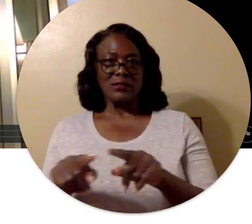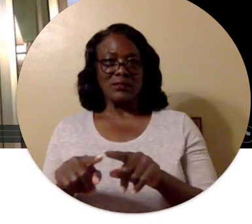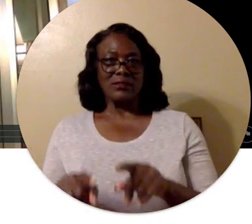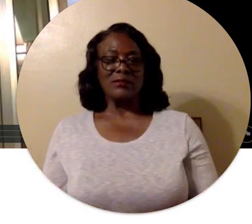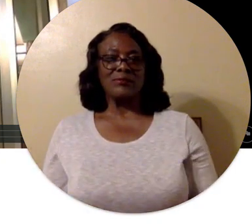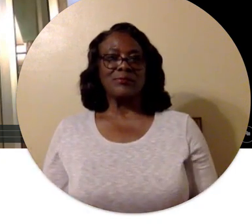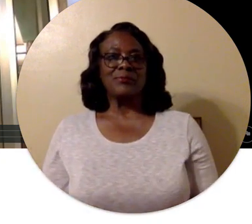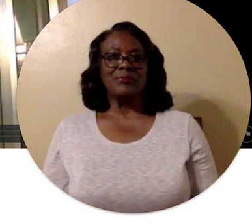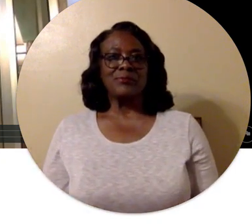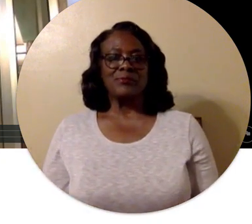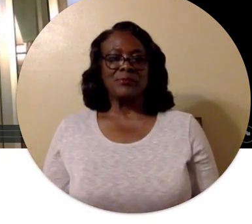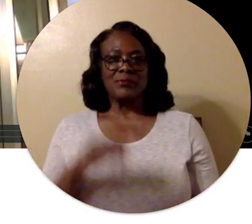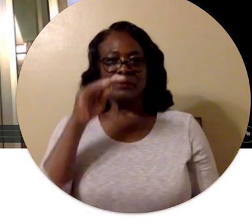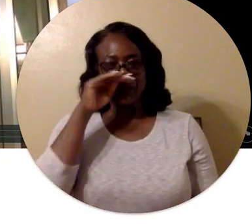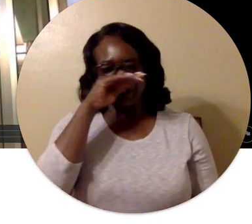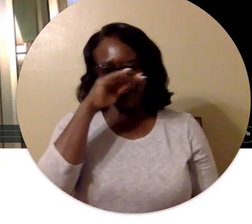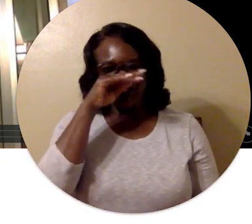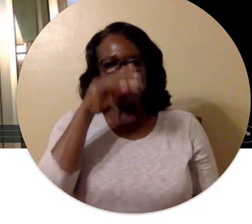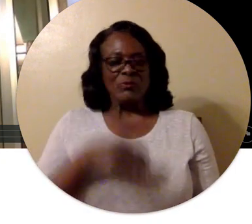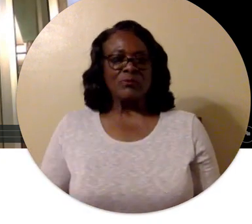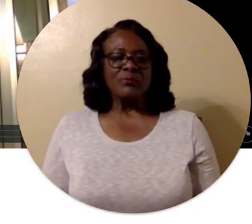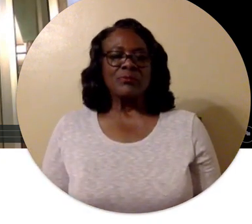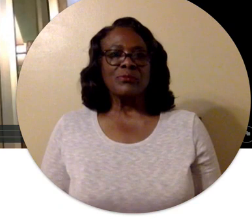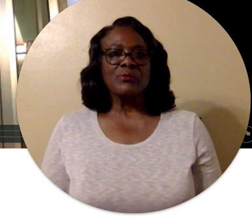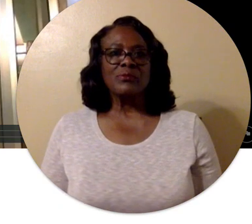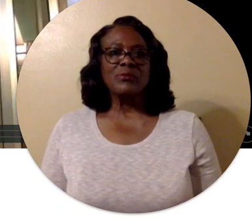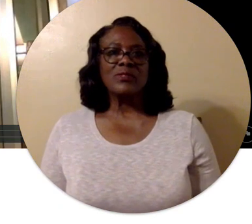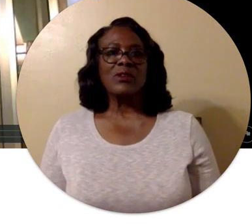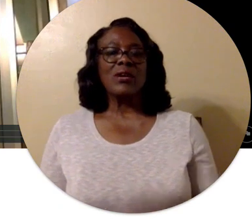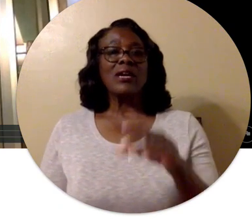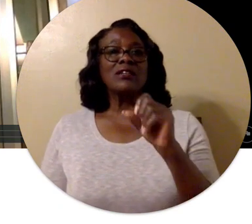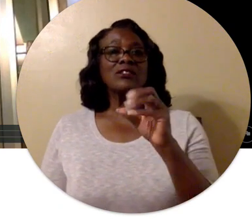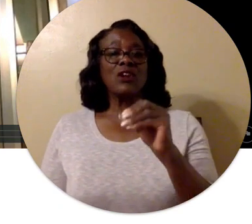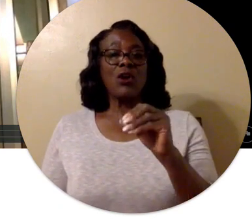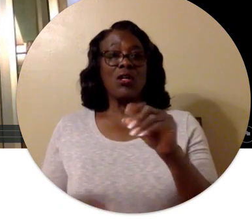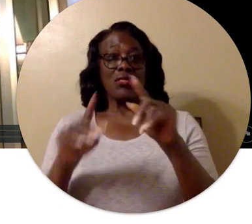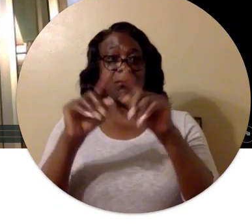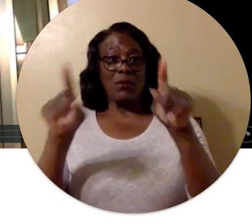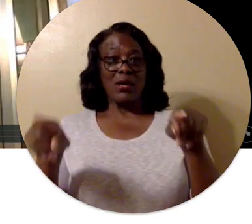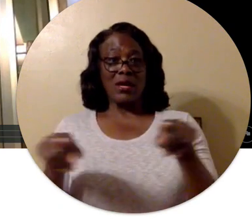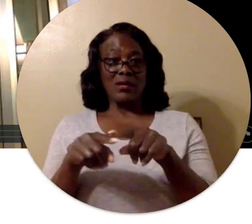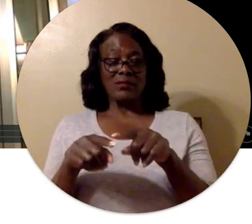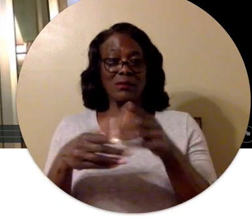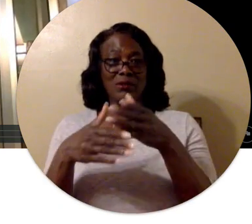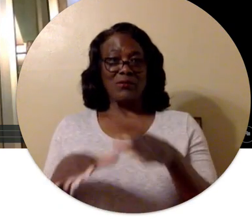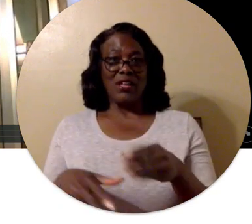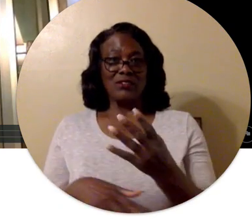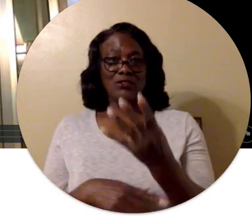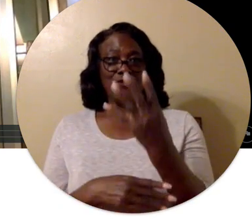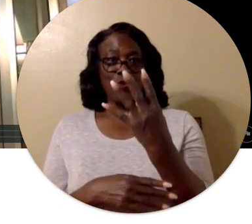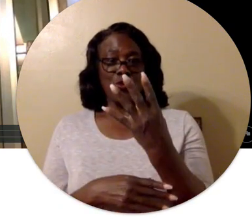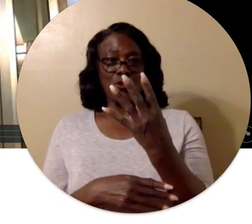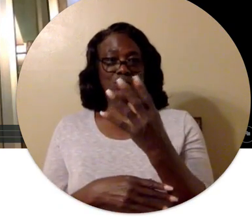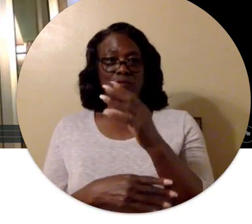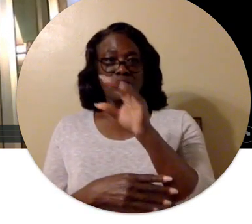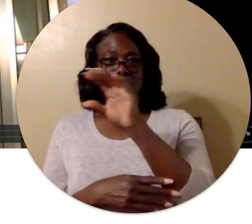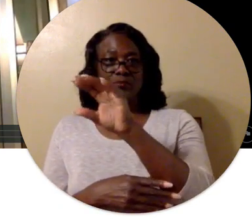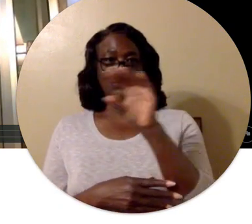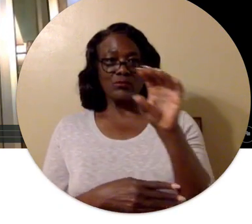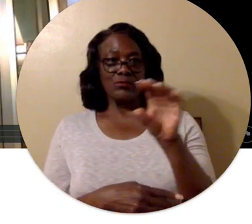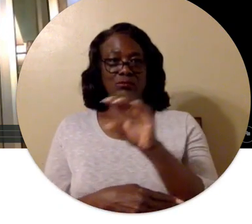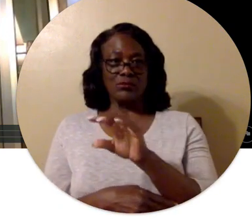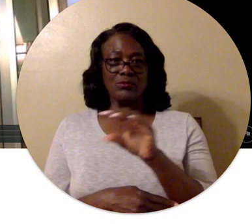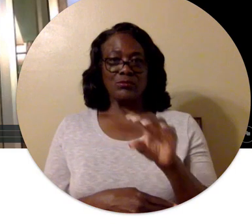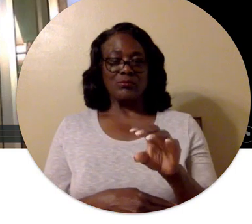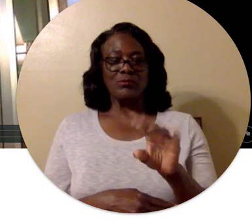right here, and I'm dividing it into 4 quadrants. Doesn't have to